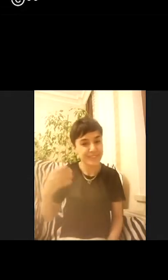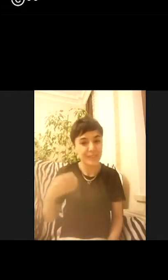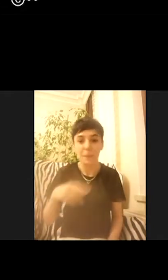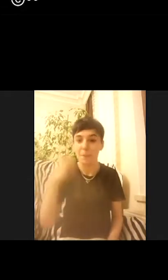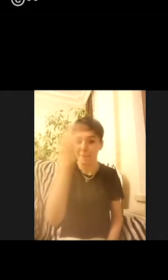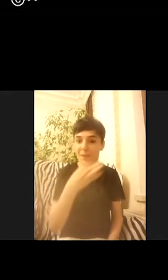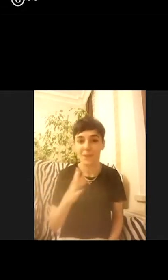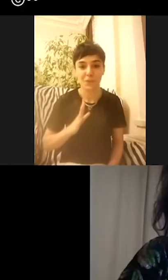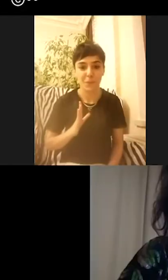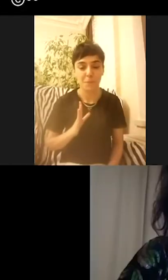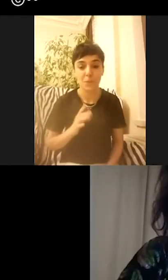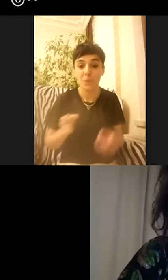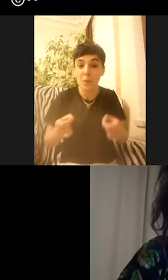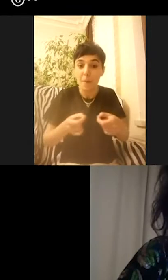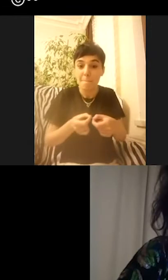here.